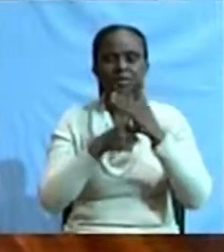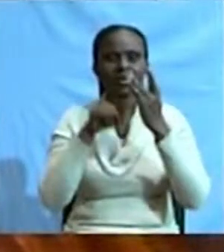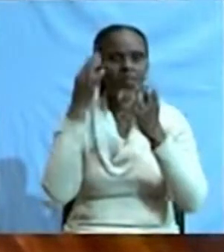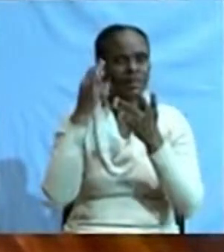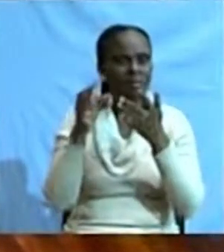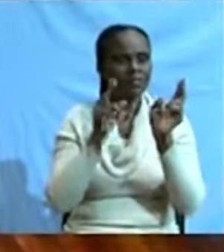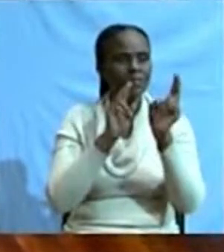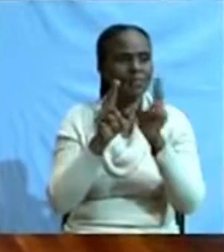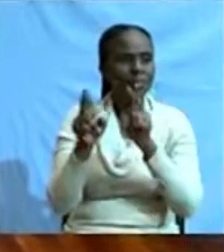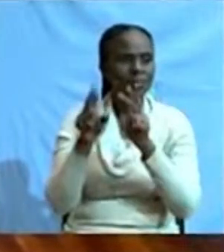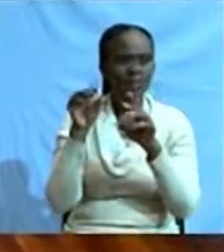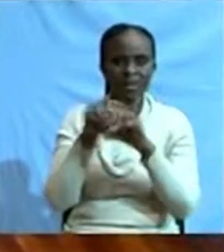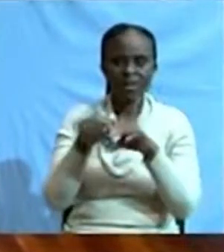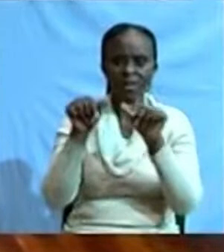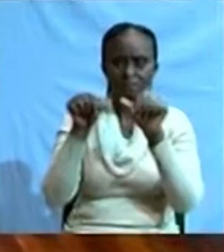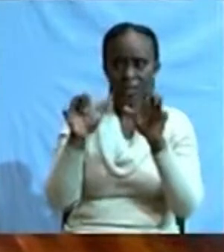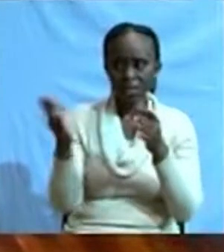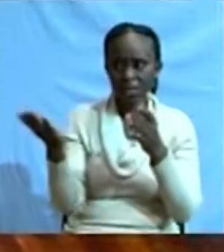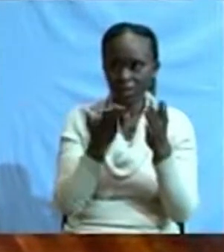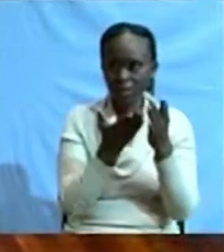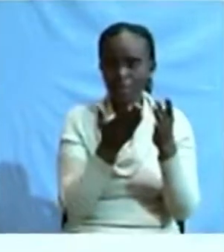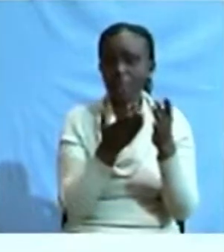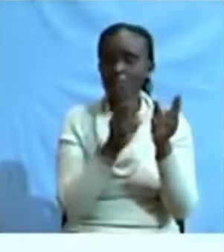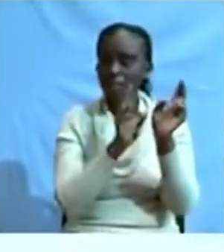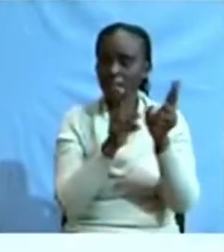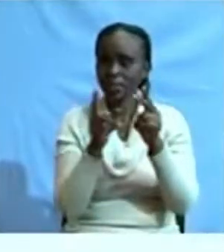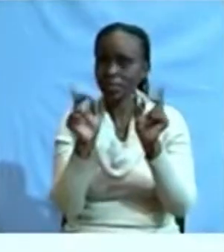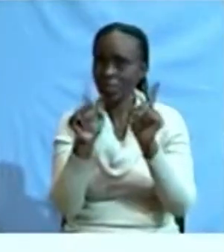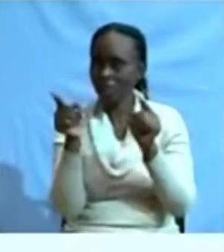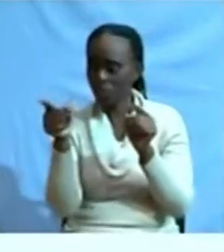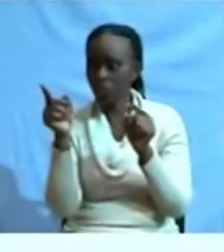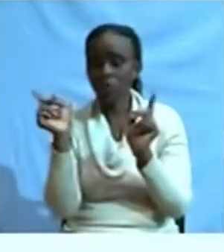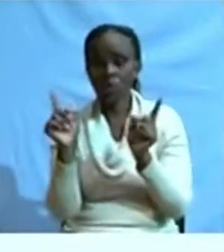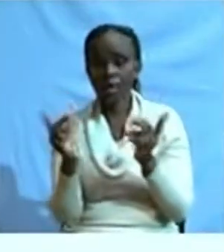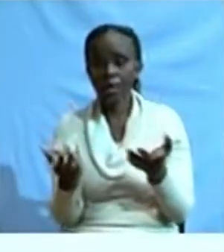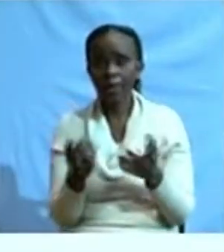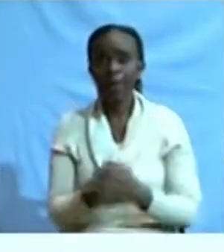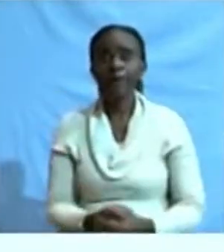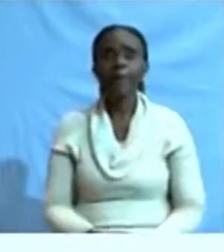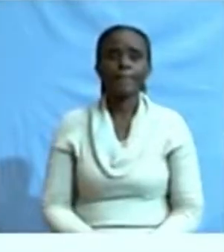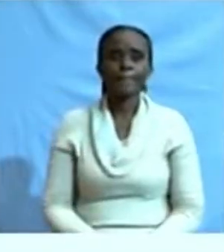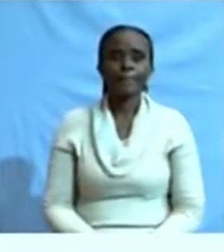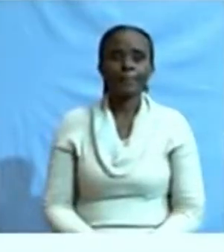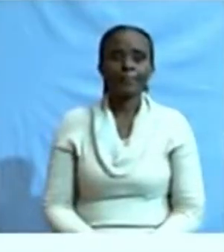questions. The internal auditor is here. You answer where you were.